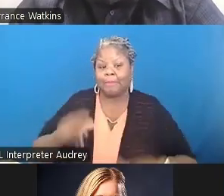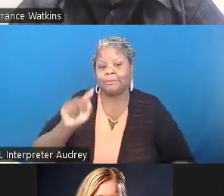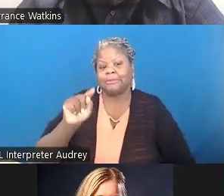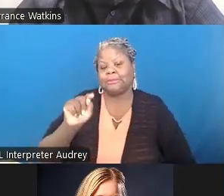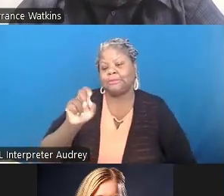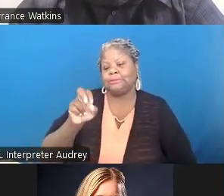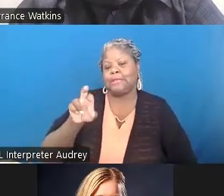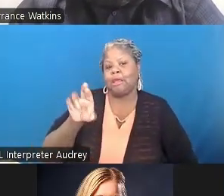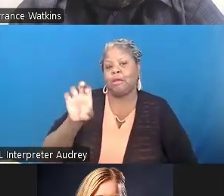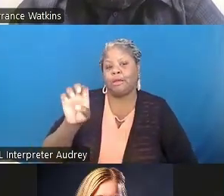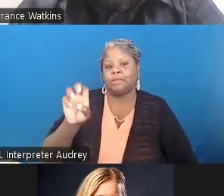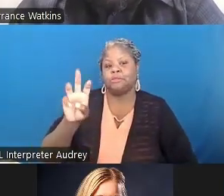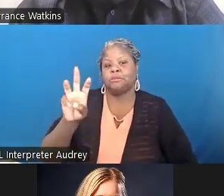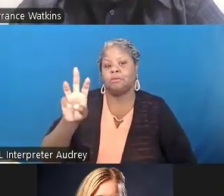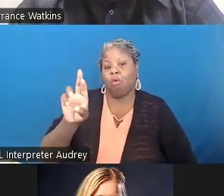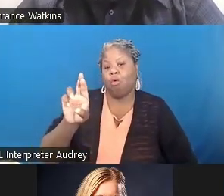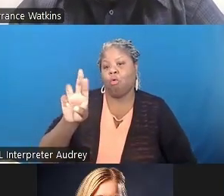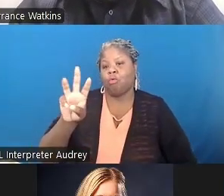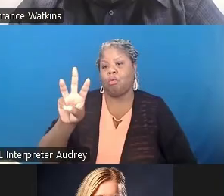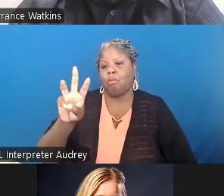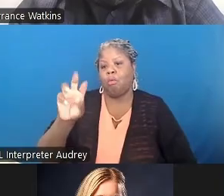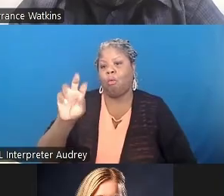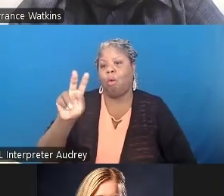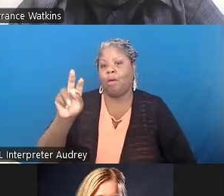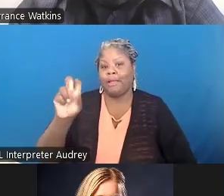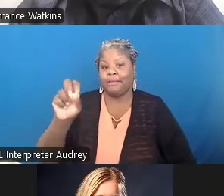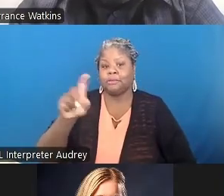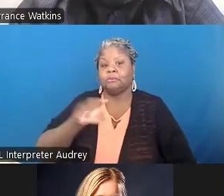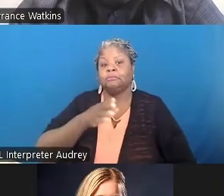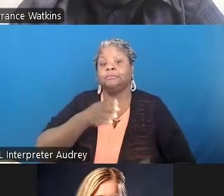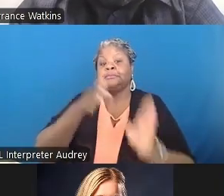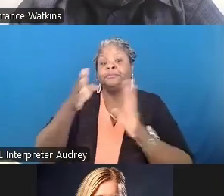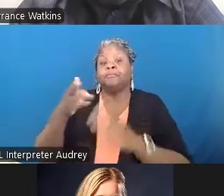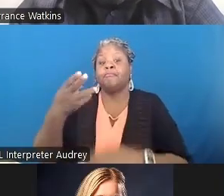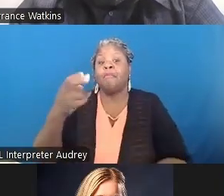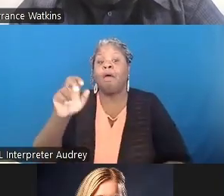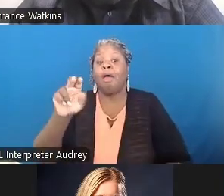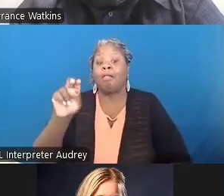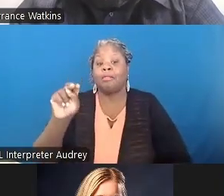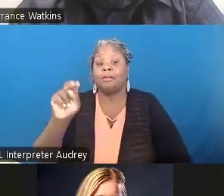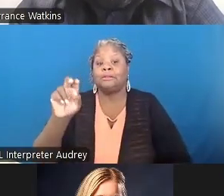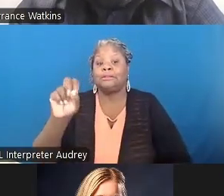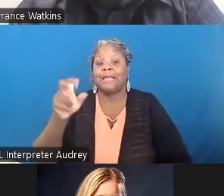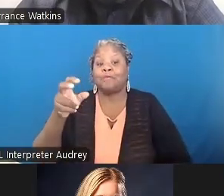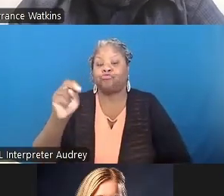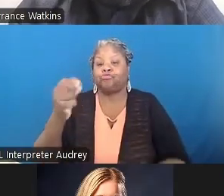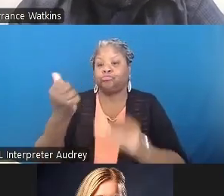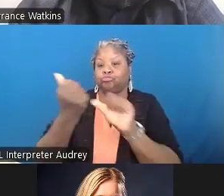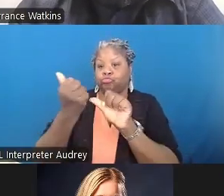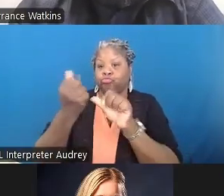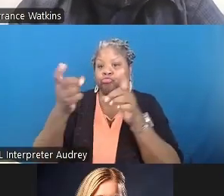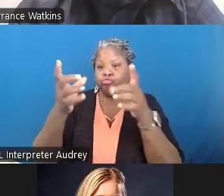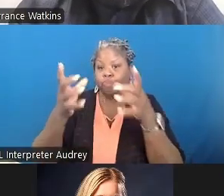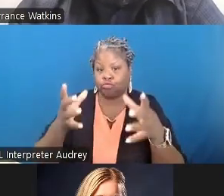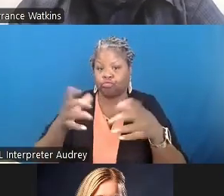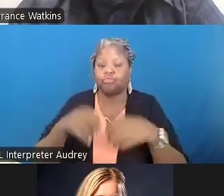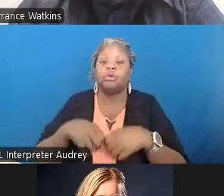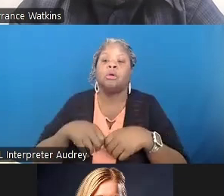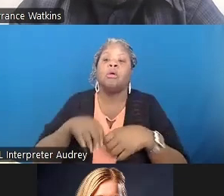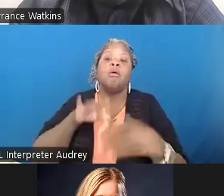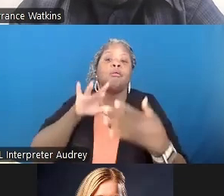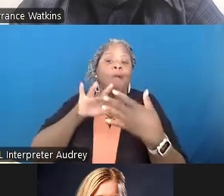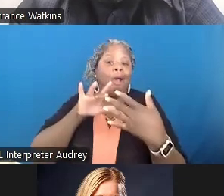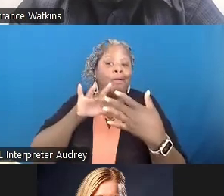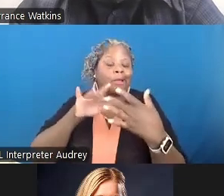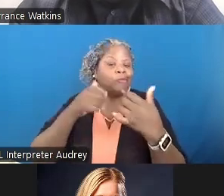I'm the Executive Director of Housing. And then there's Helen Sanchez, who is the Associate Director. She can be mainly contacted